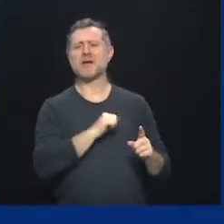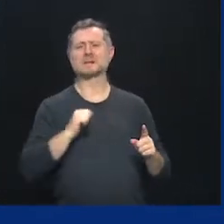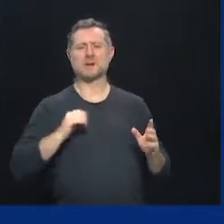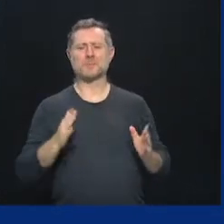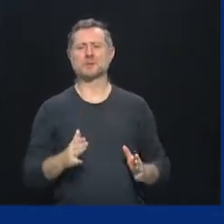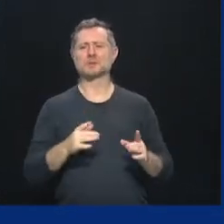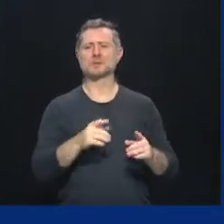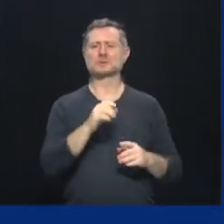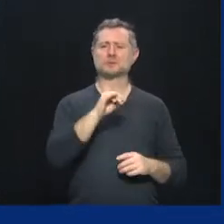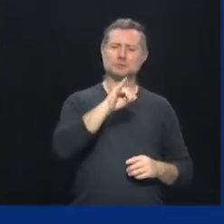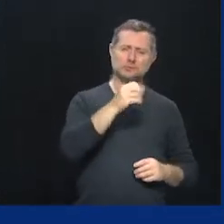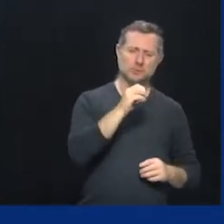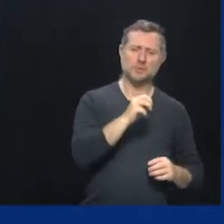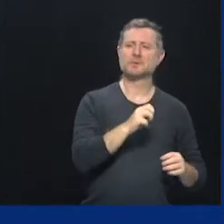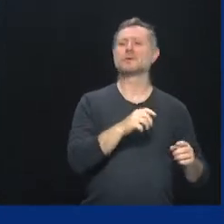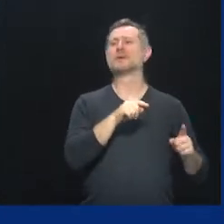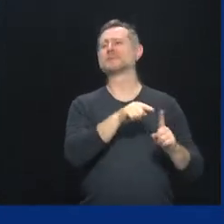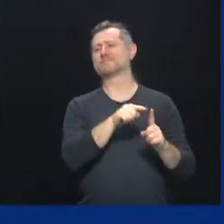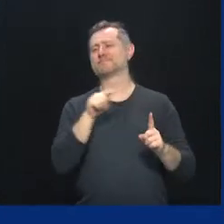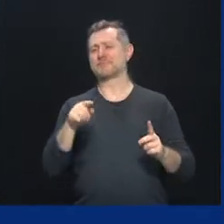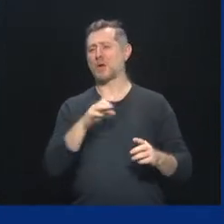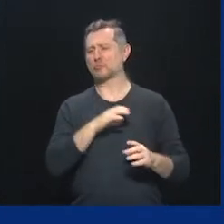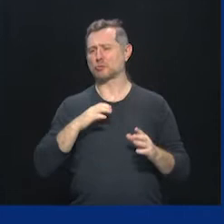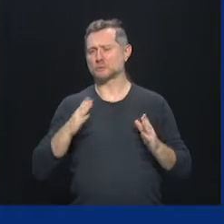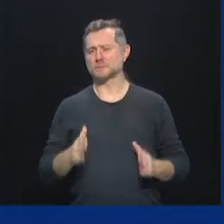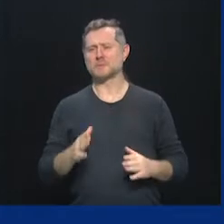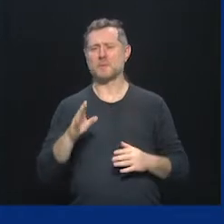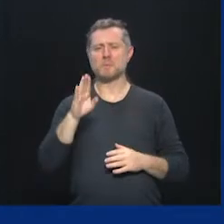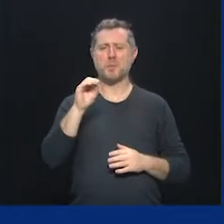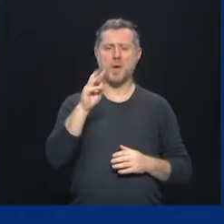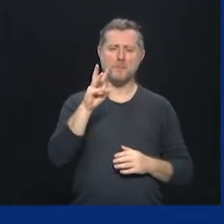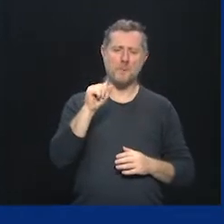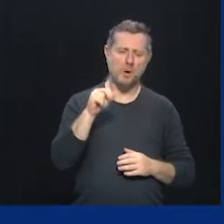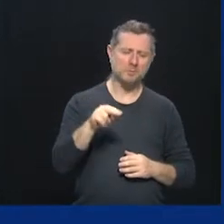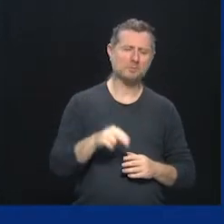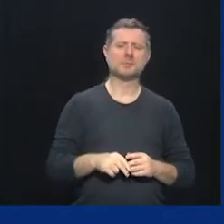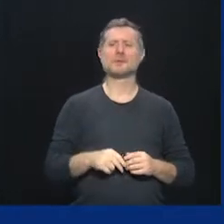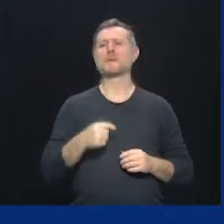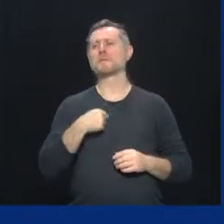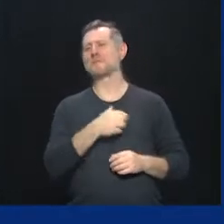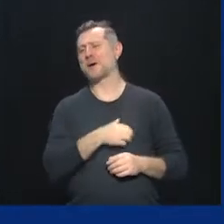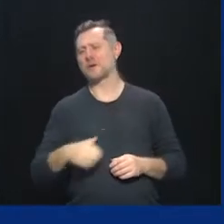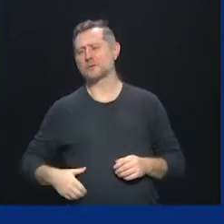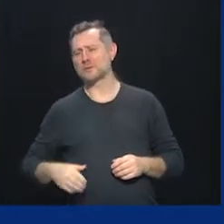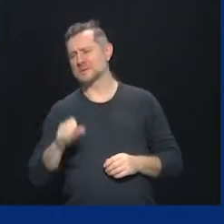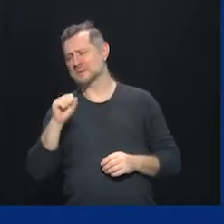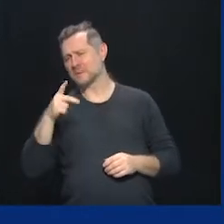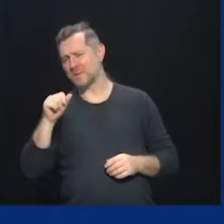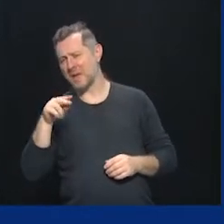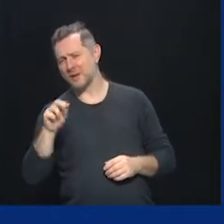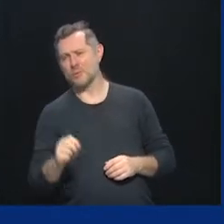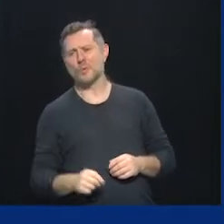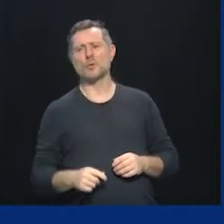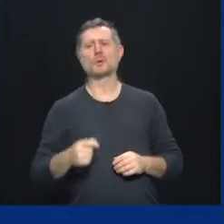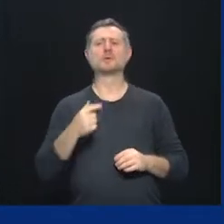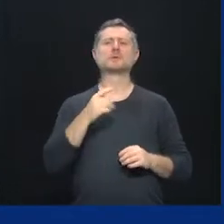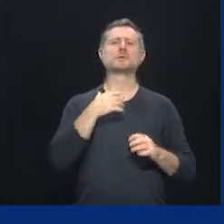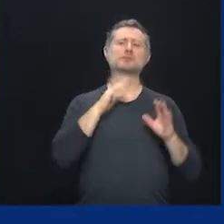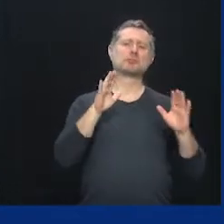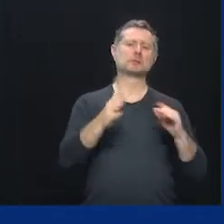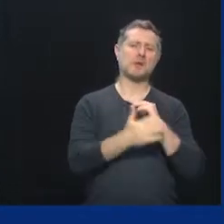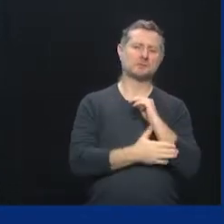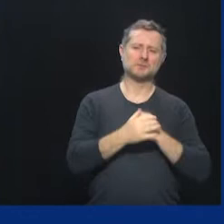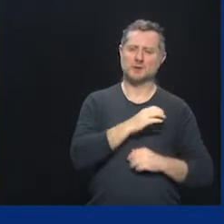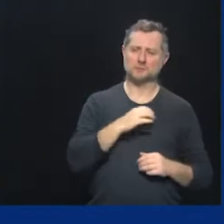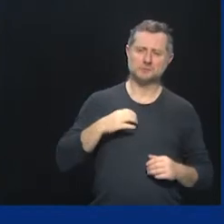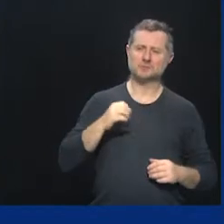acknowledge my congressperson, Jamal Bowman, as well as Mayor Spano and the great county executive, George Latimer. But we were